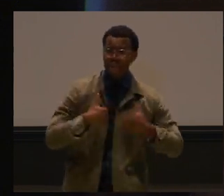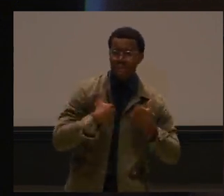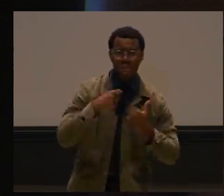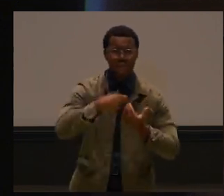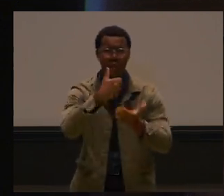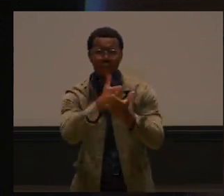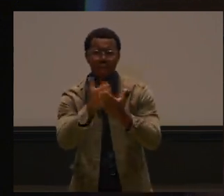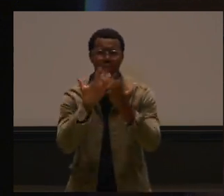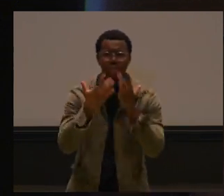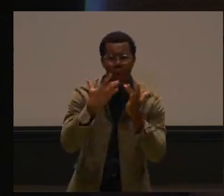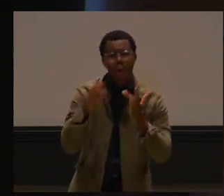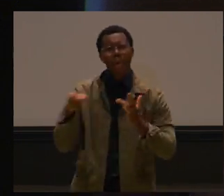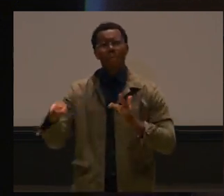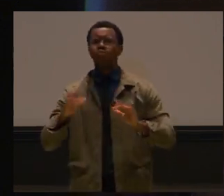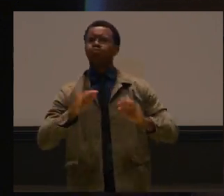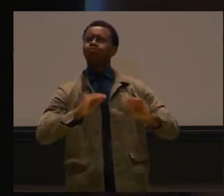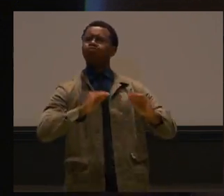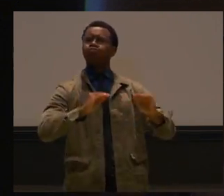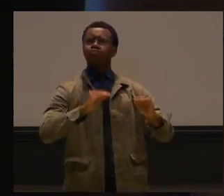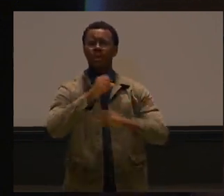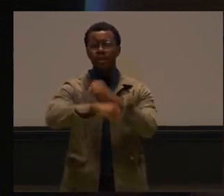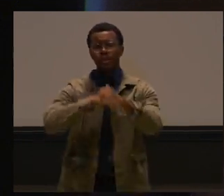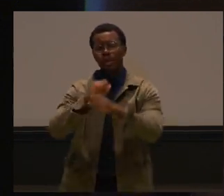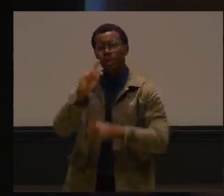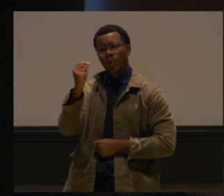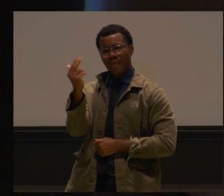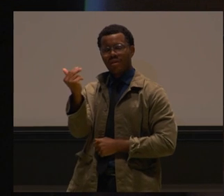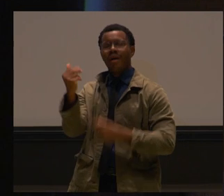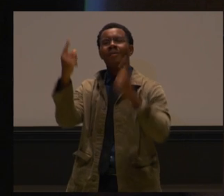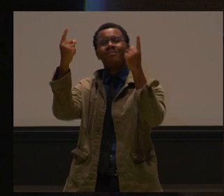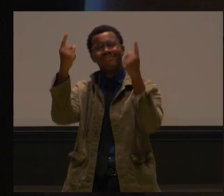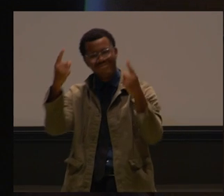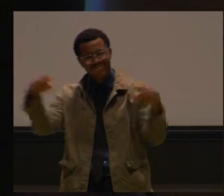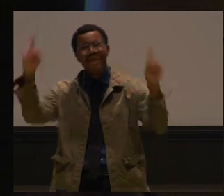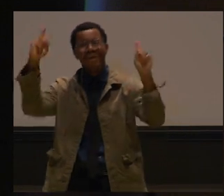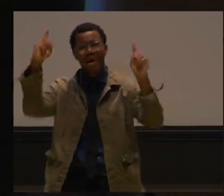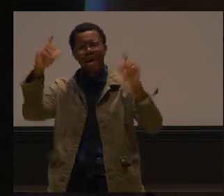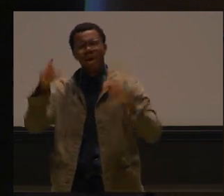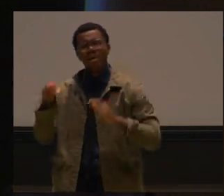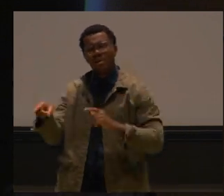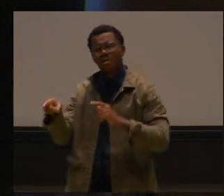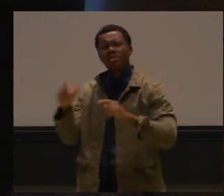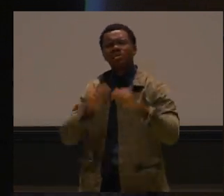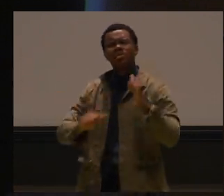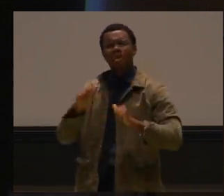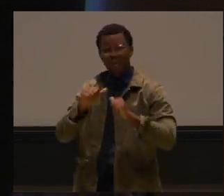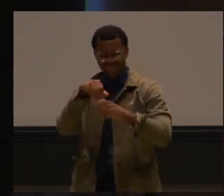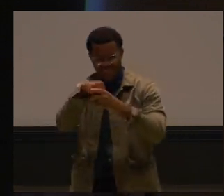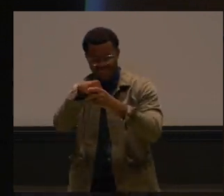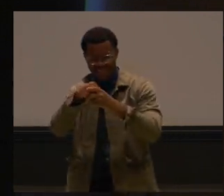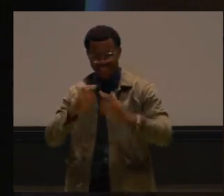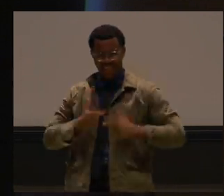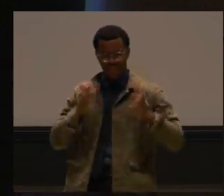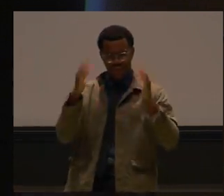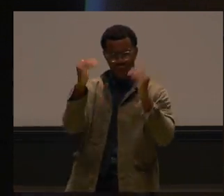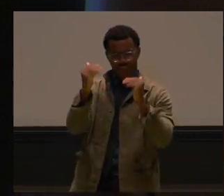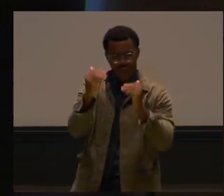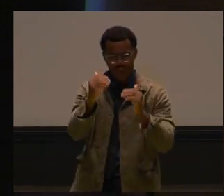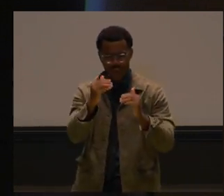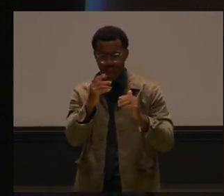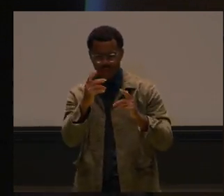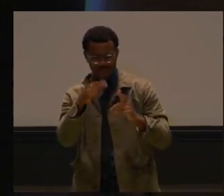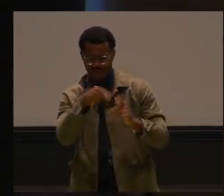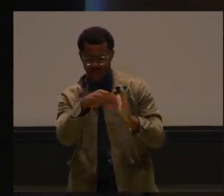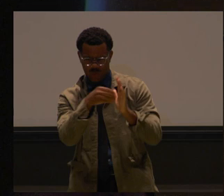neighborhood. In 2013, he had an artistic breakthrough, and in a show held in the living room of the mother of one of his